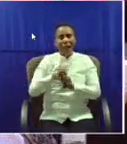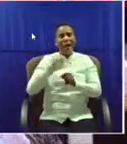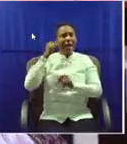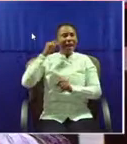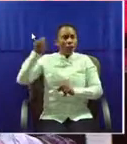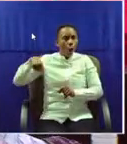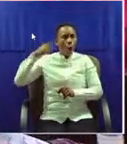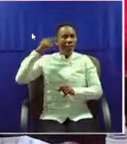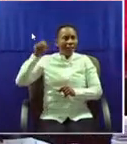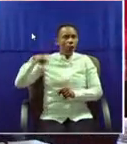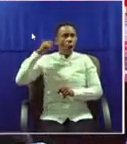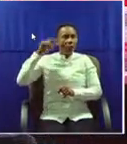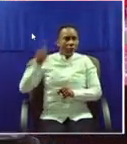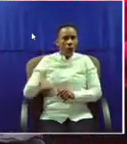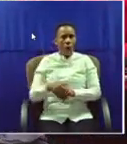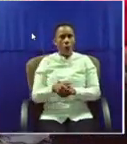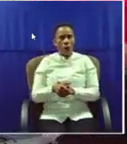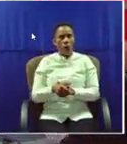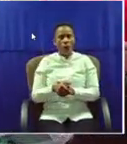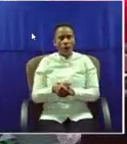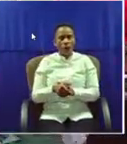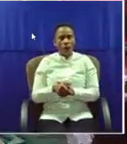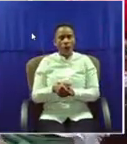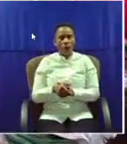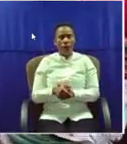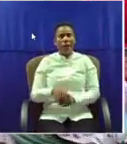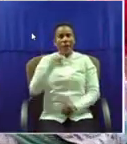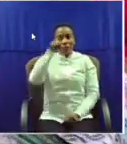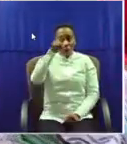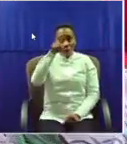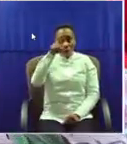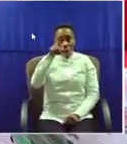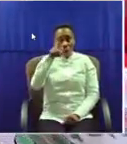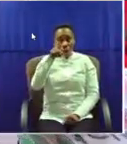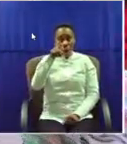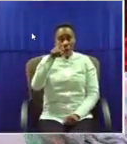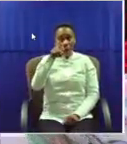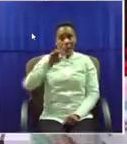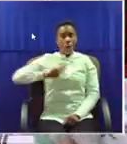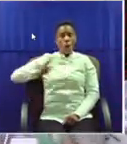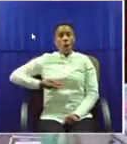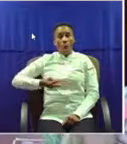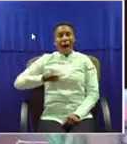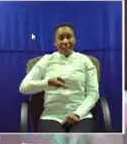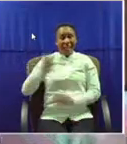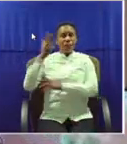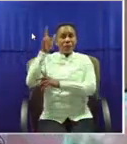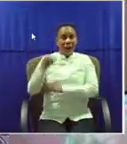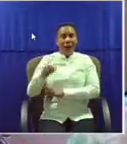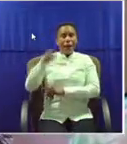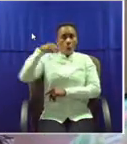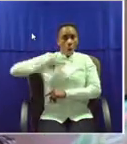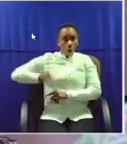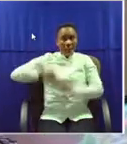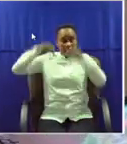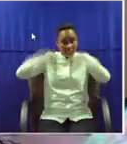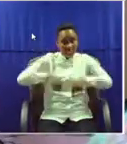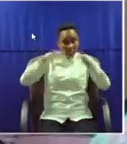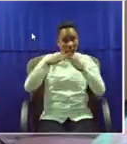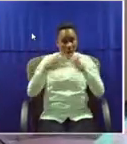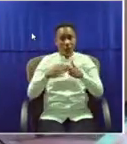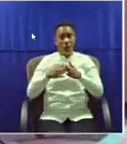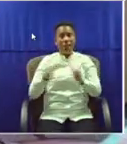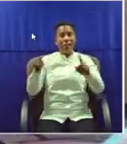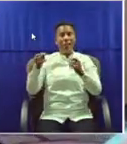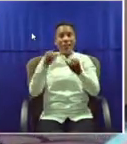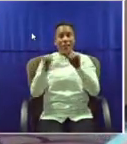these constant calls, alerting to you, as a speaker who's a woman, that women in this house were sexually harassed